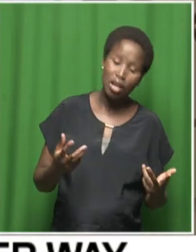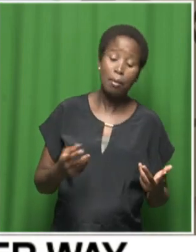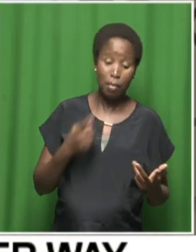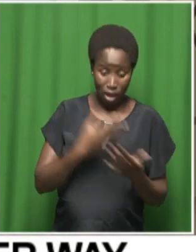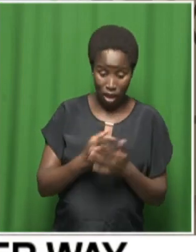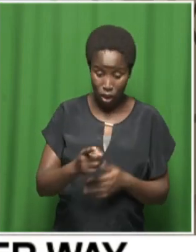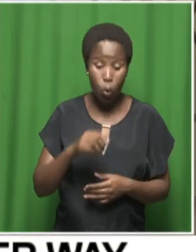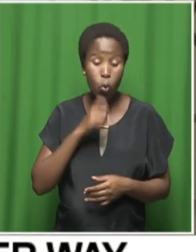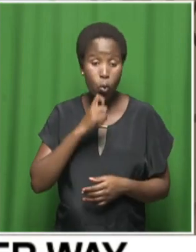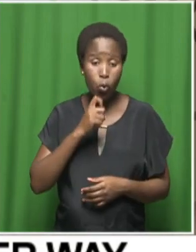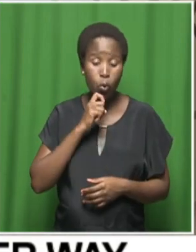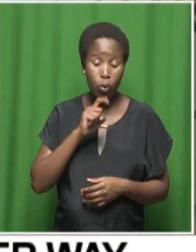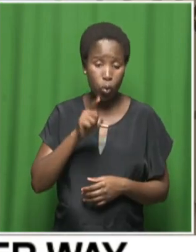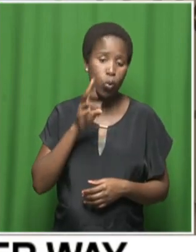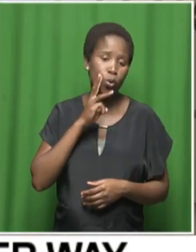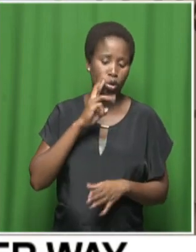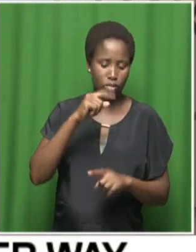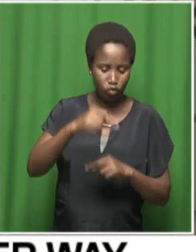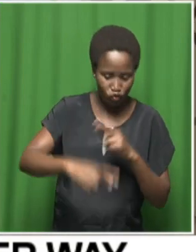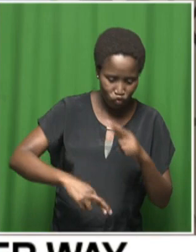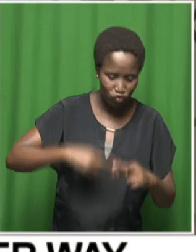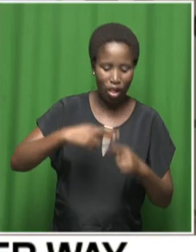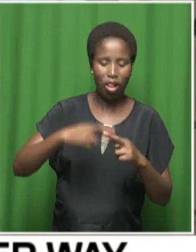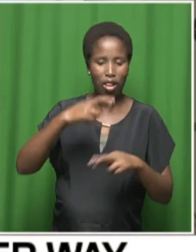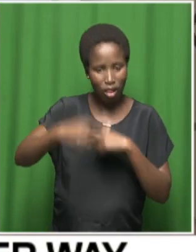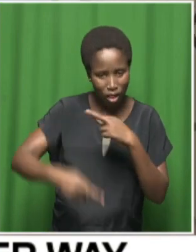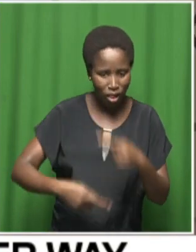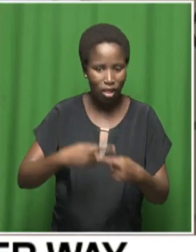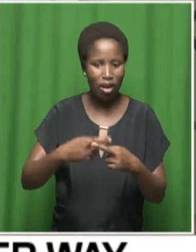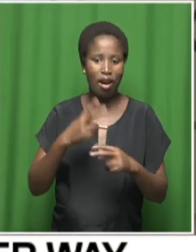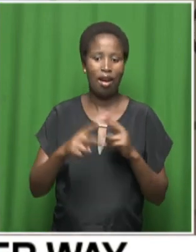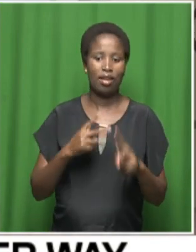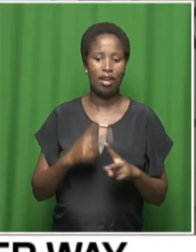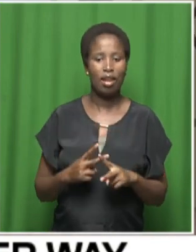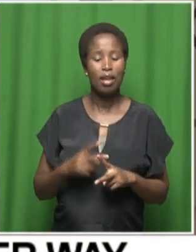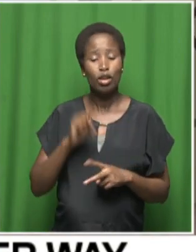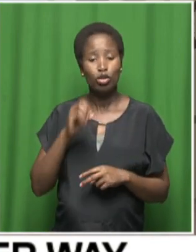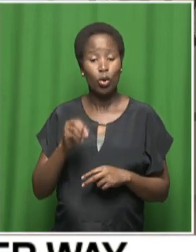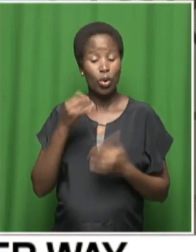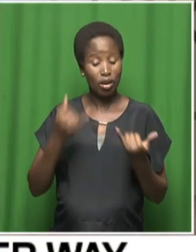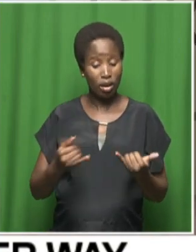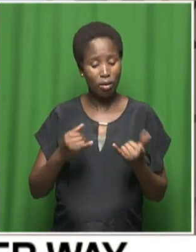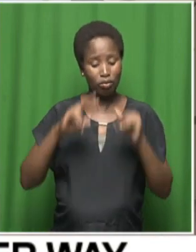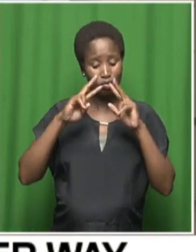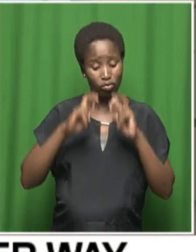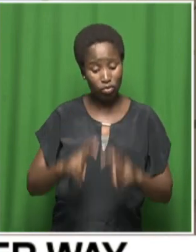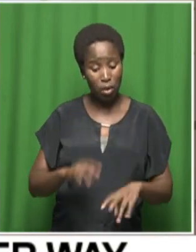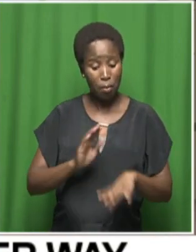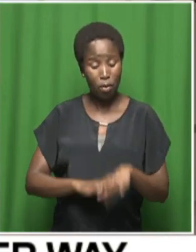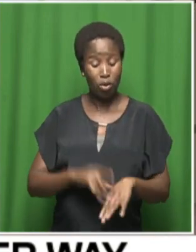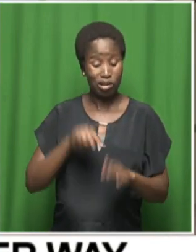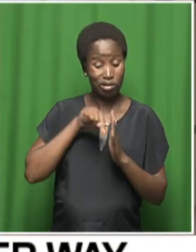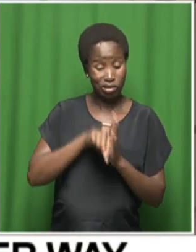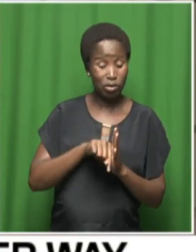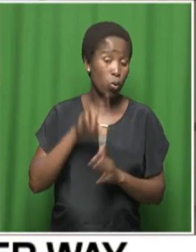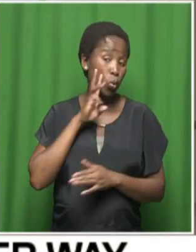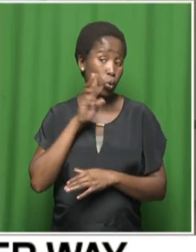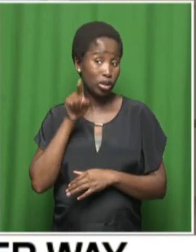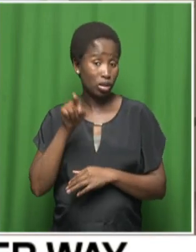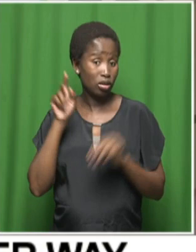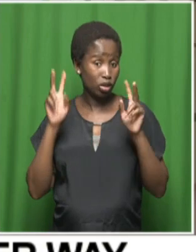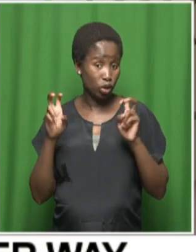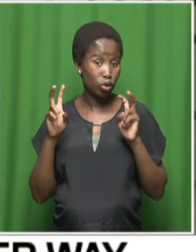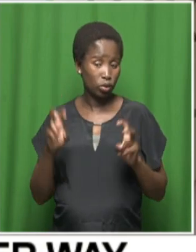it. So deepening research into water is definitely, as you